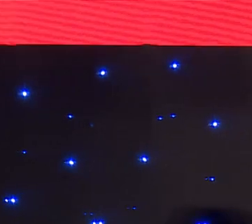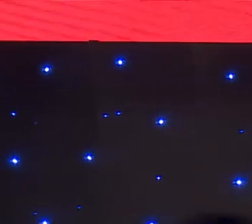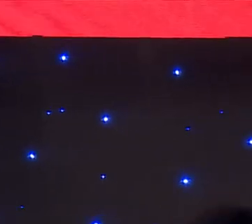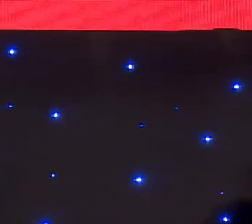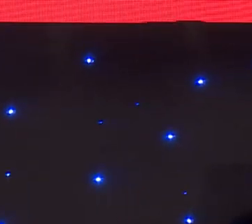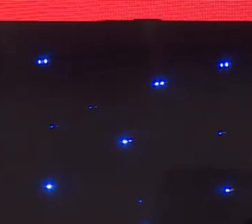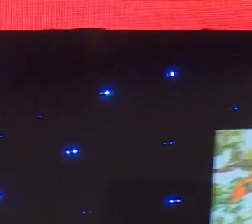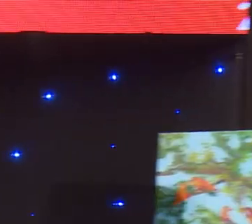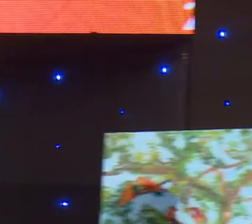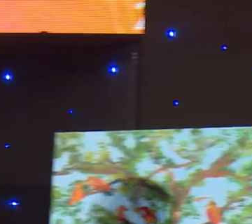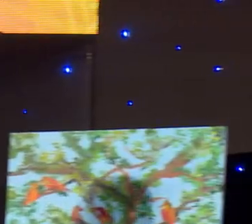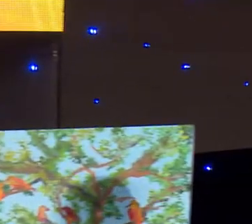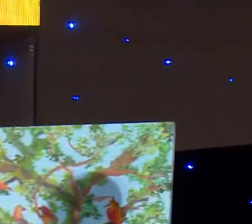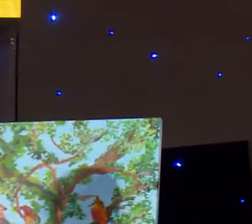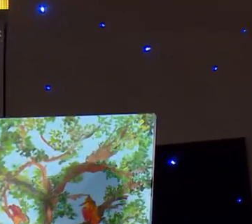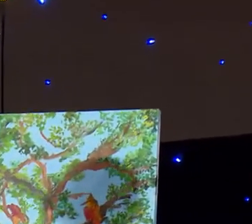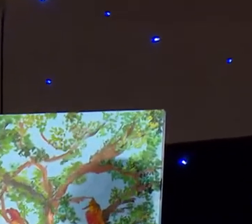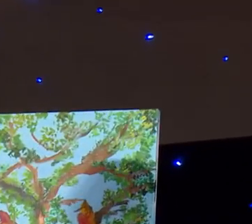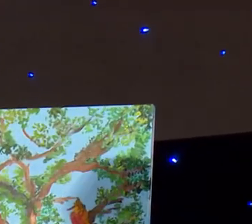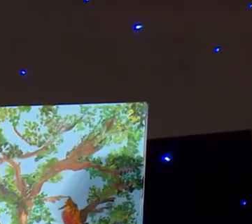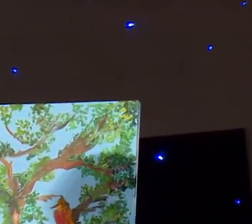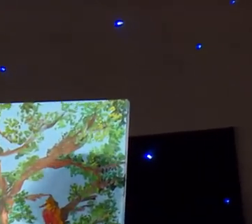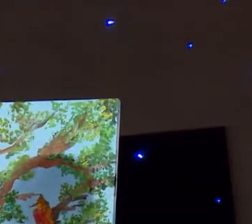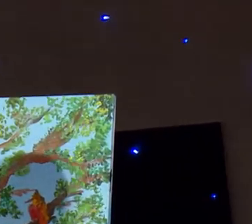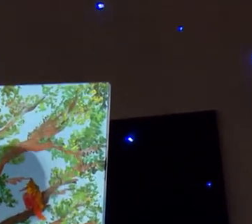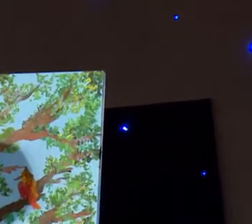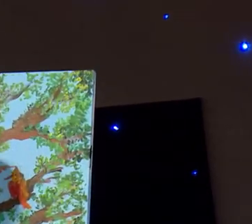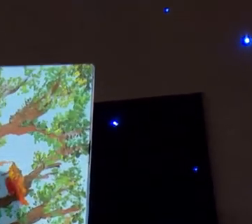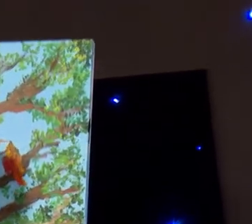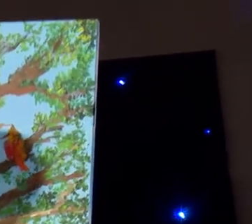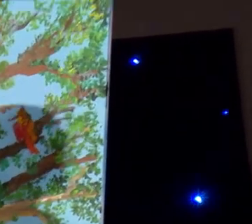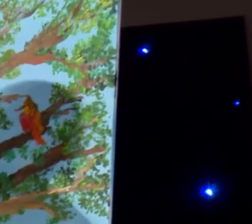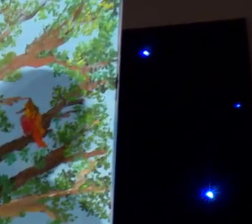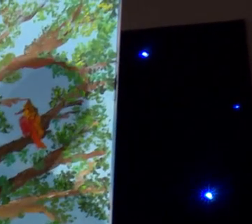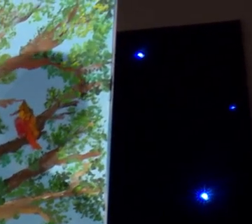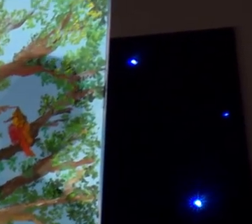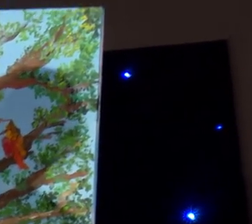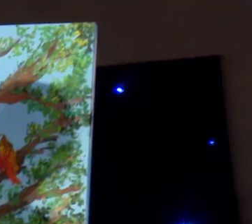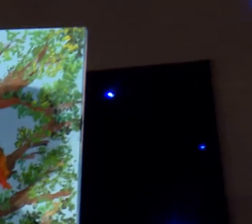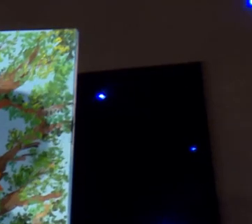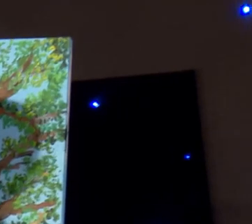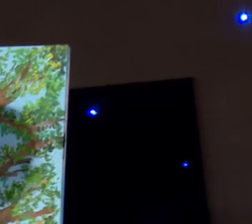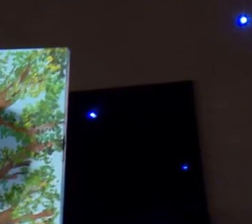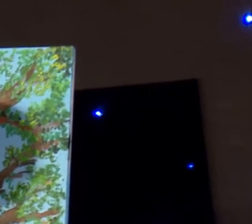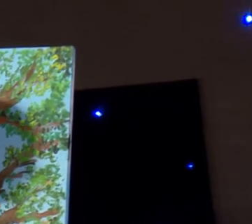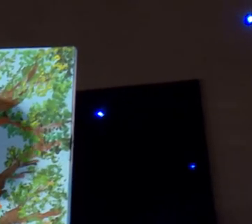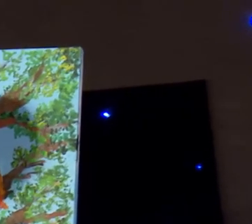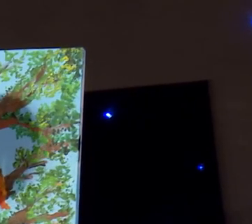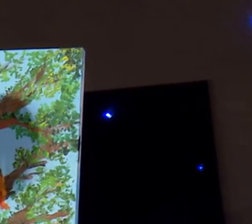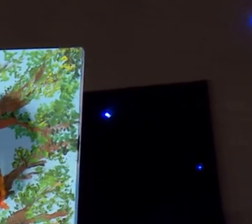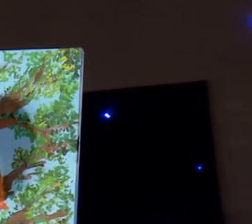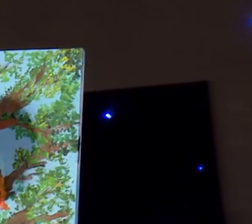Ma'am, I think definitely Bangalore needs an Amar Jyoti. What do you all say?